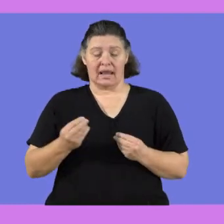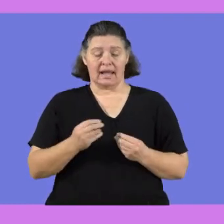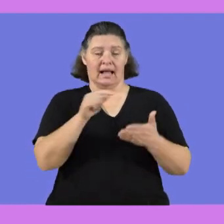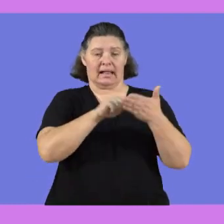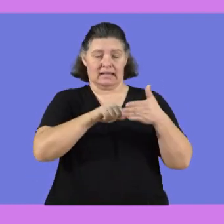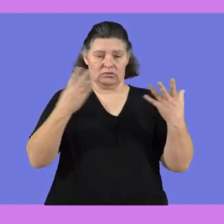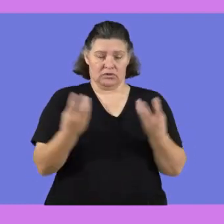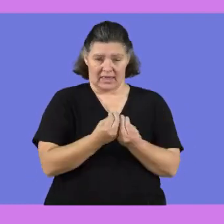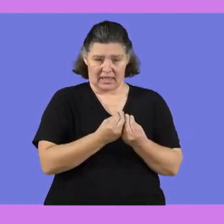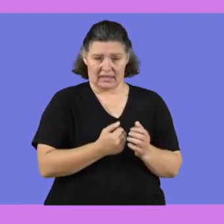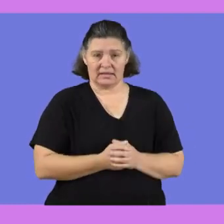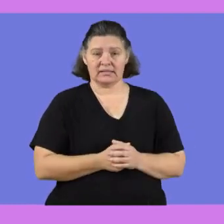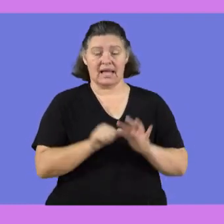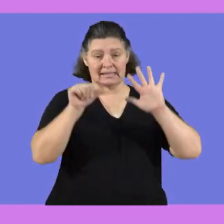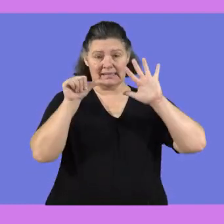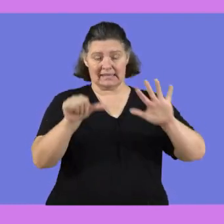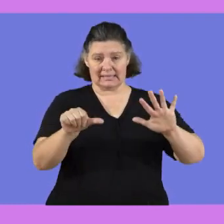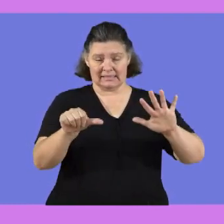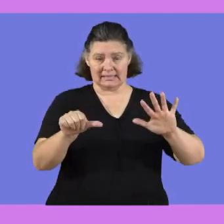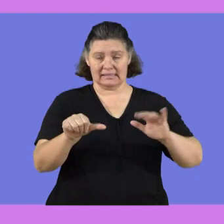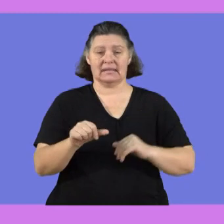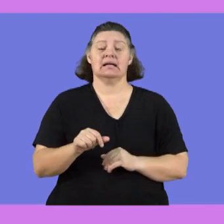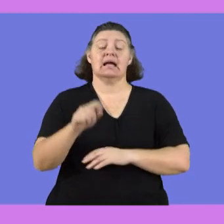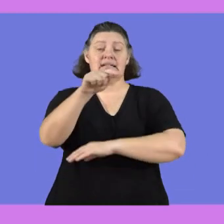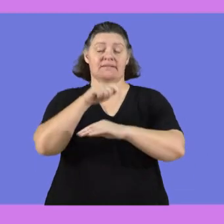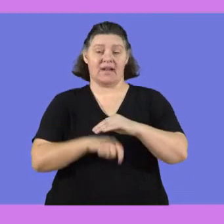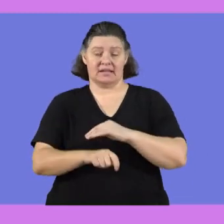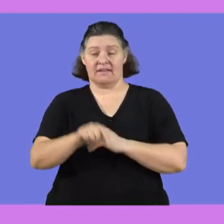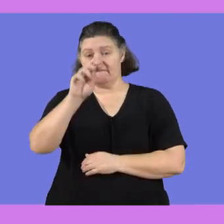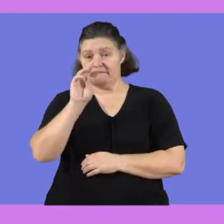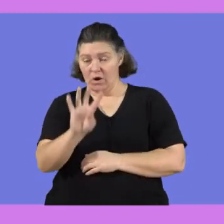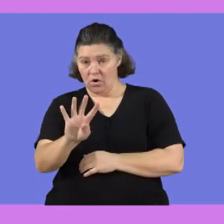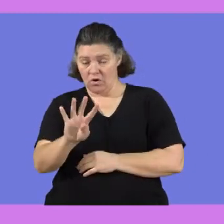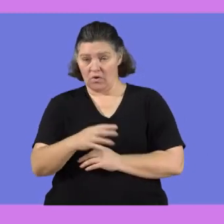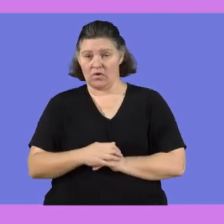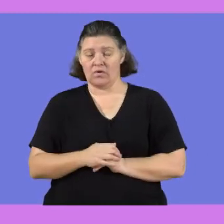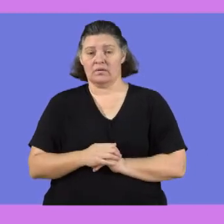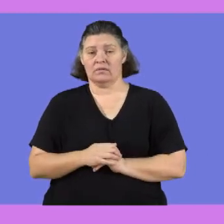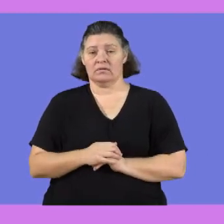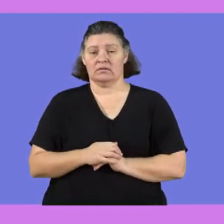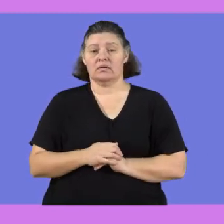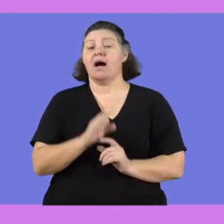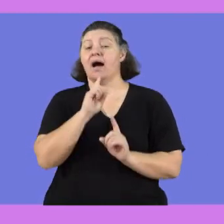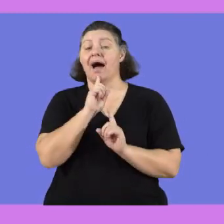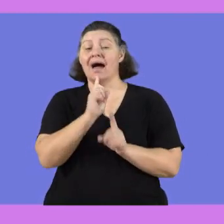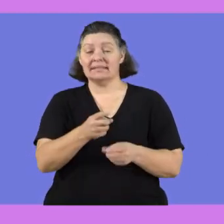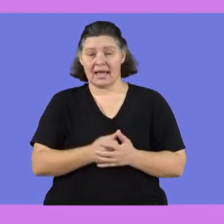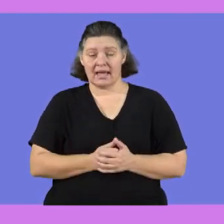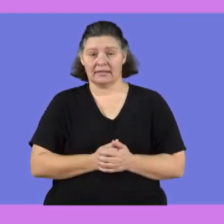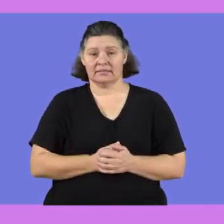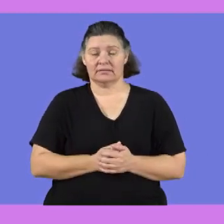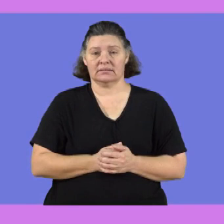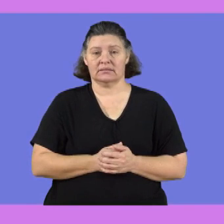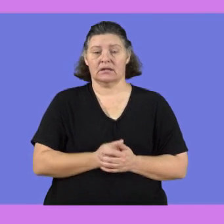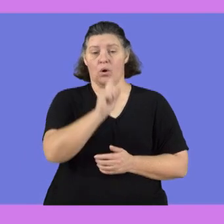the calculator together? We say 6 divided by 4. The answer